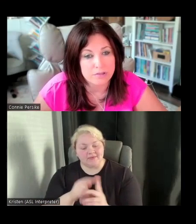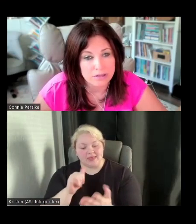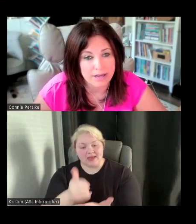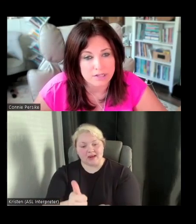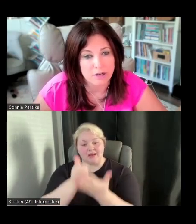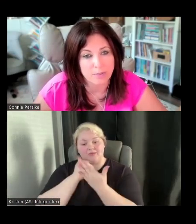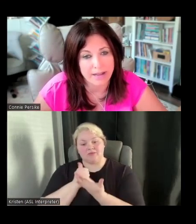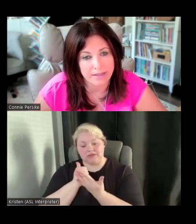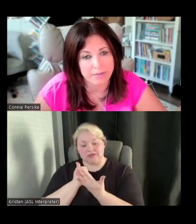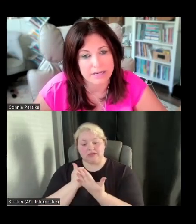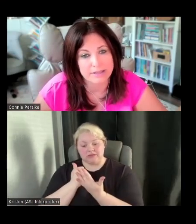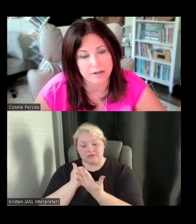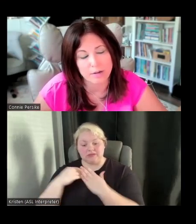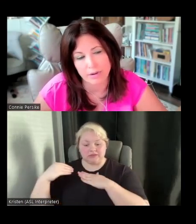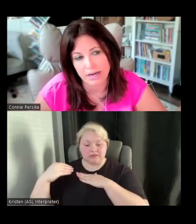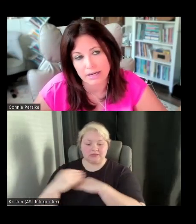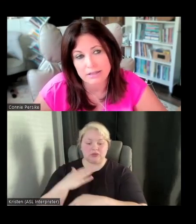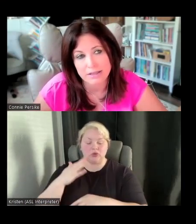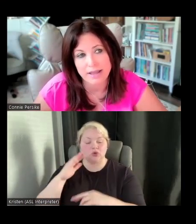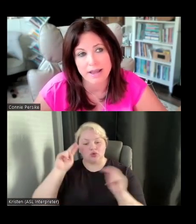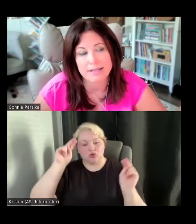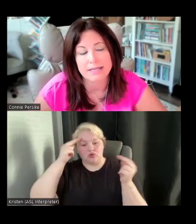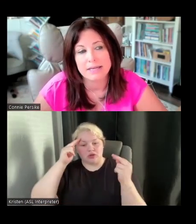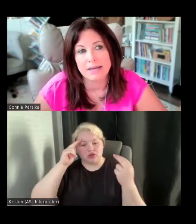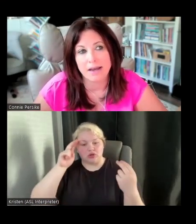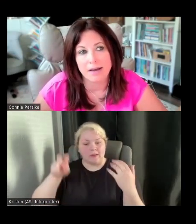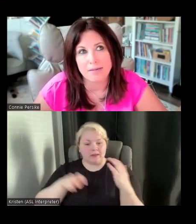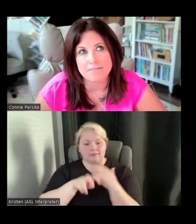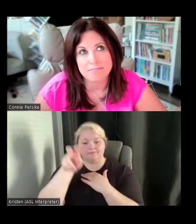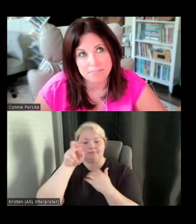those neurological pathways in our brain to that